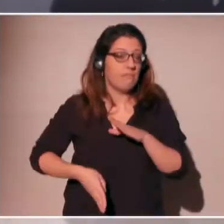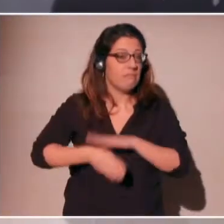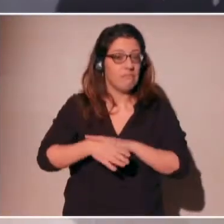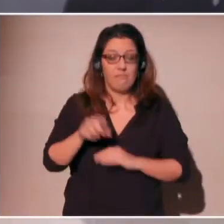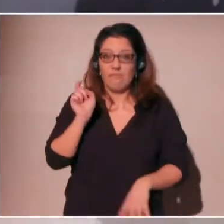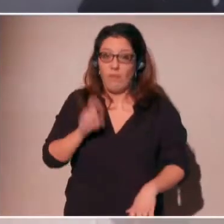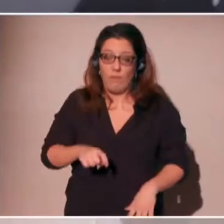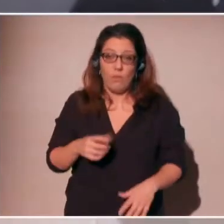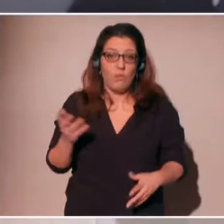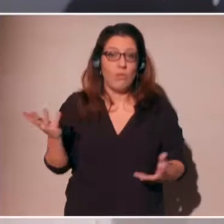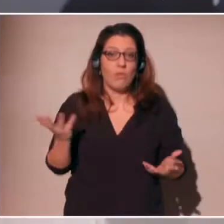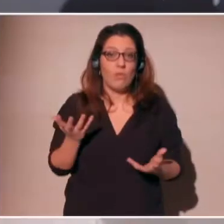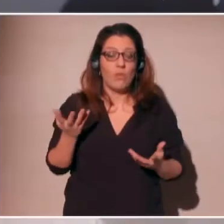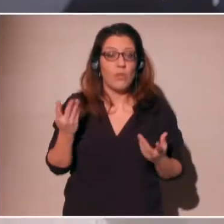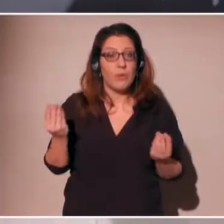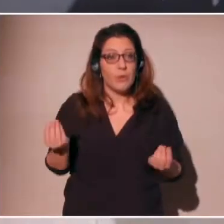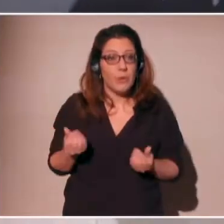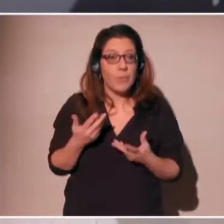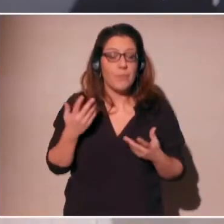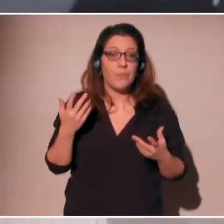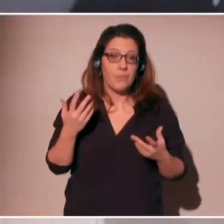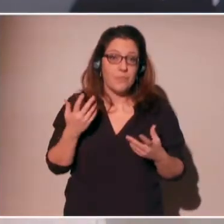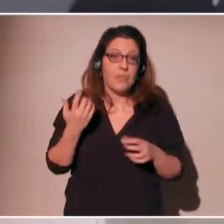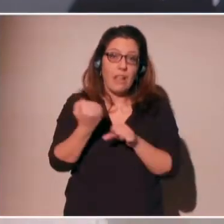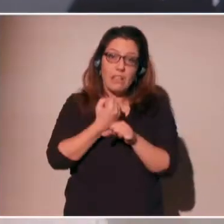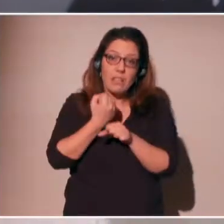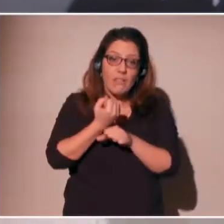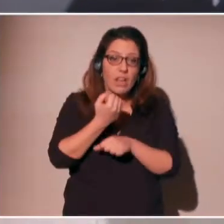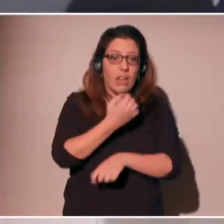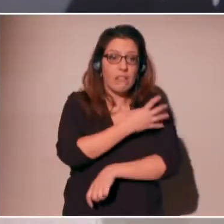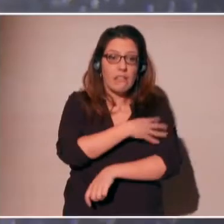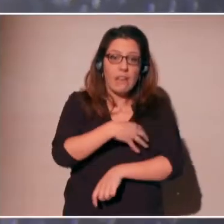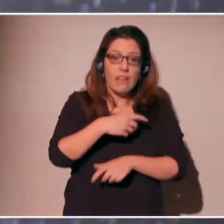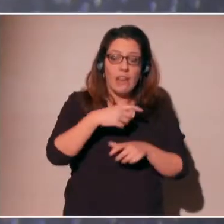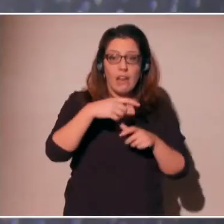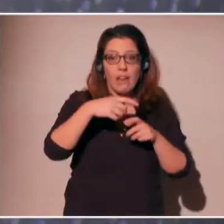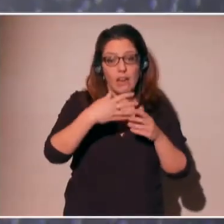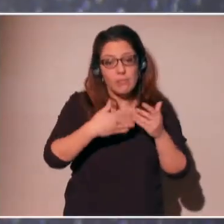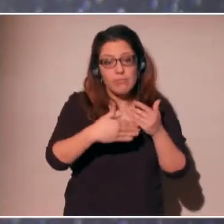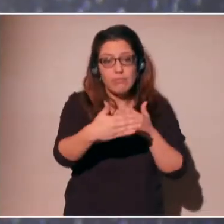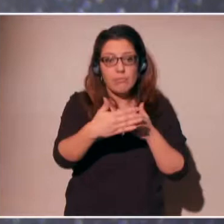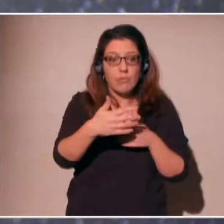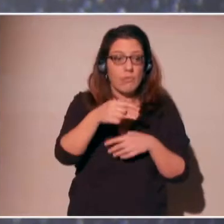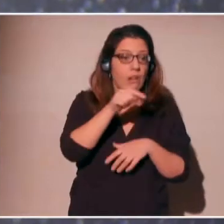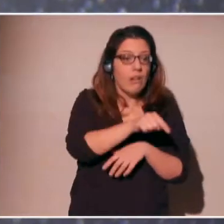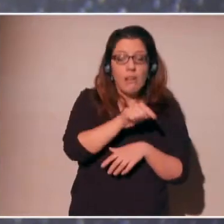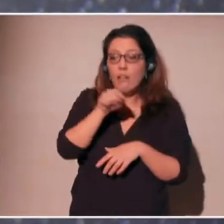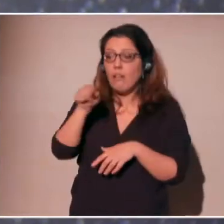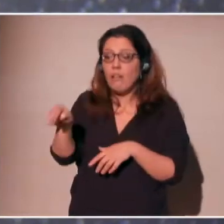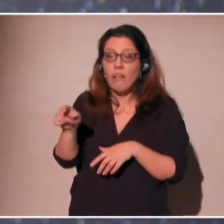be developed. But I think that, first of all, if we really want to facilitate the professional development